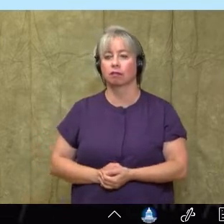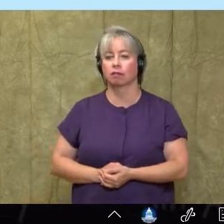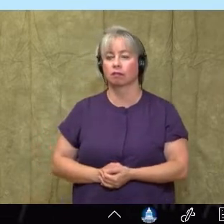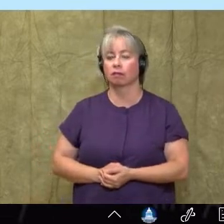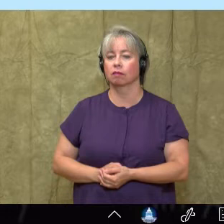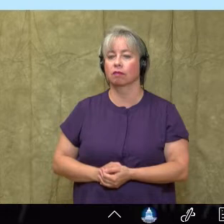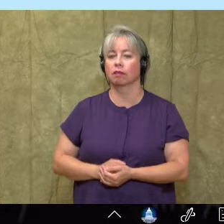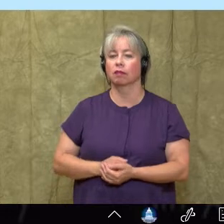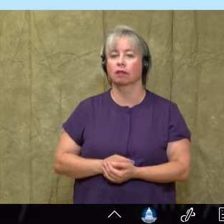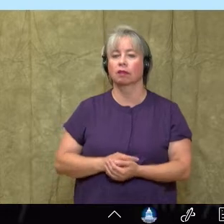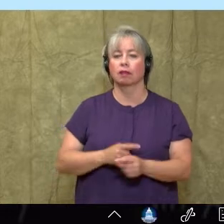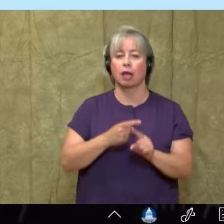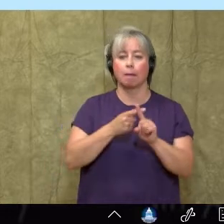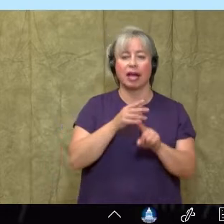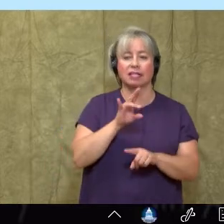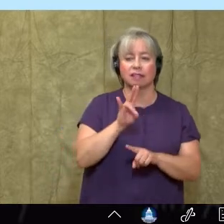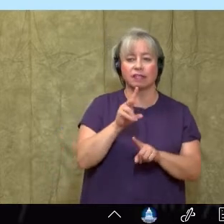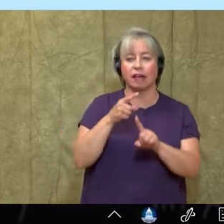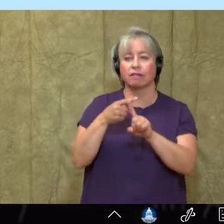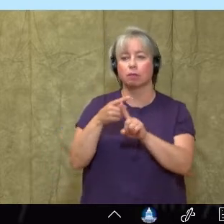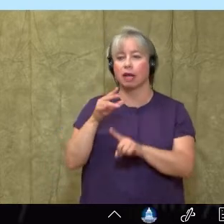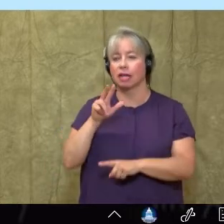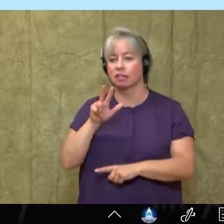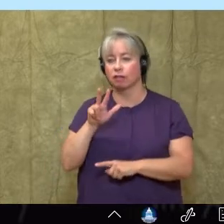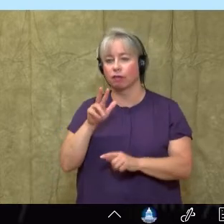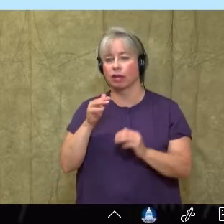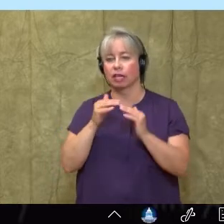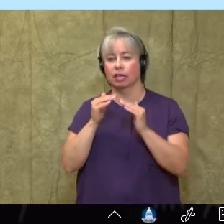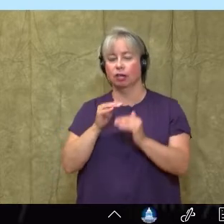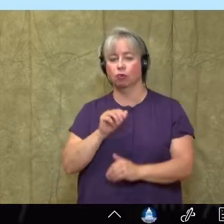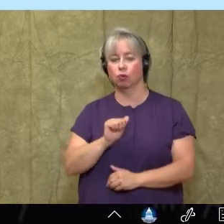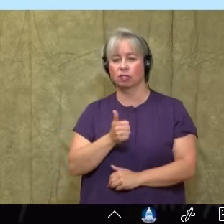positive 7 and a positive 3, which gives us 10.